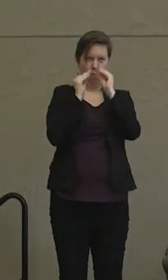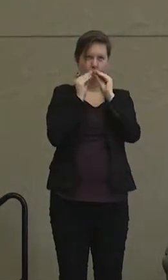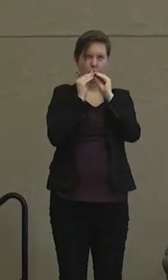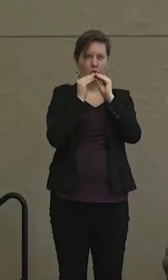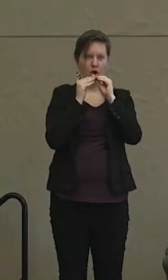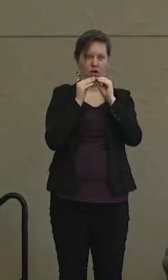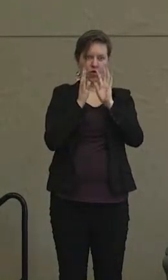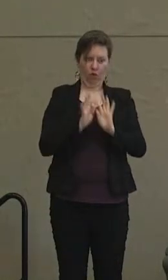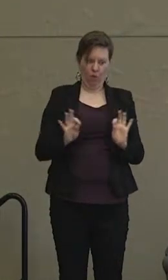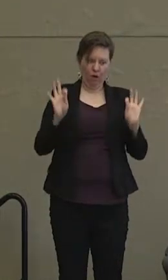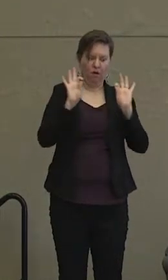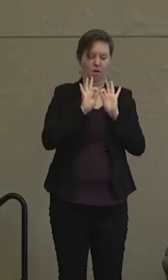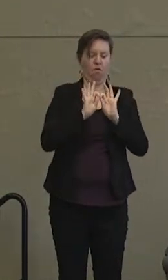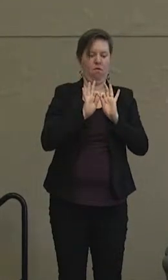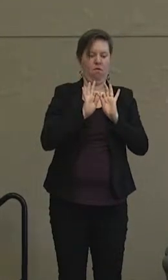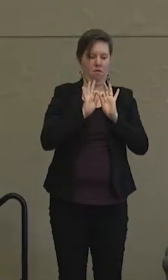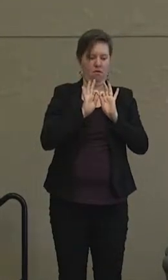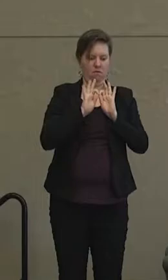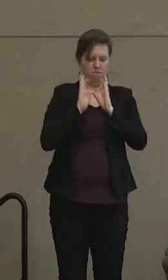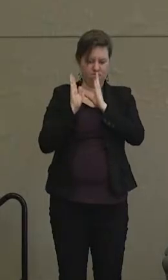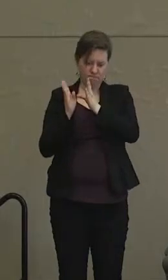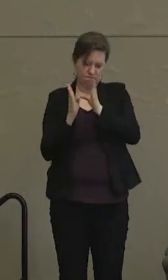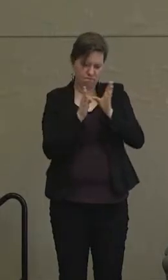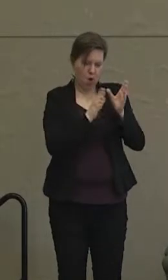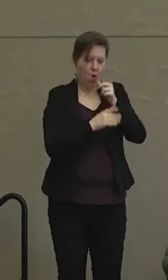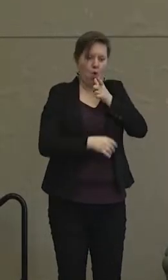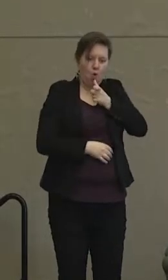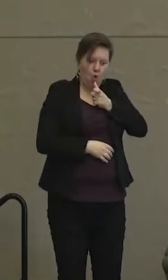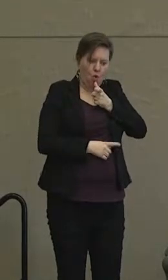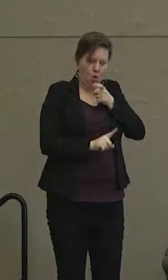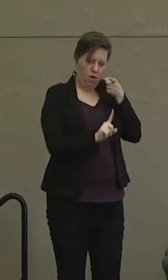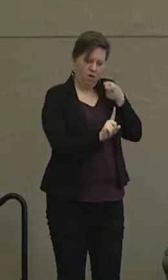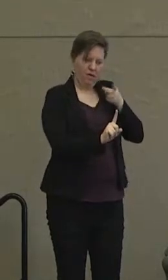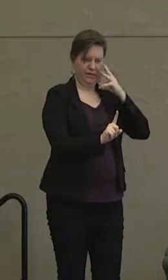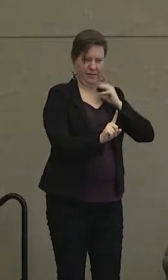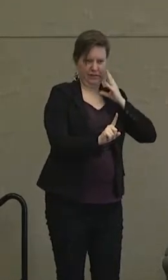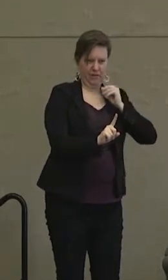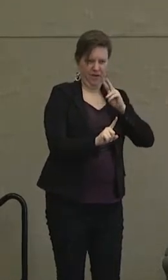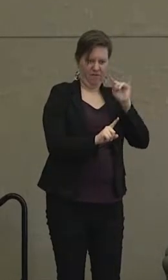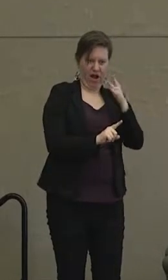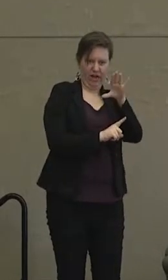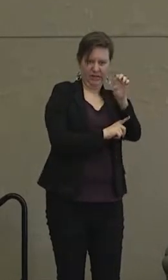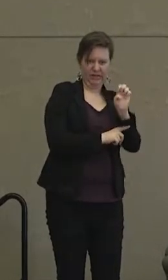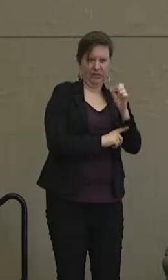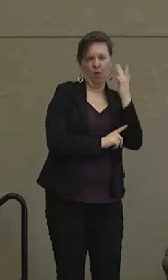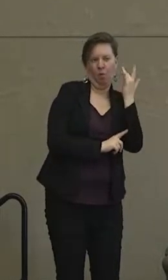of critical ways about who is experiencing violence and why.